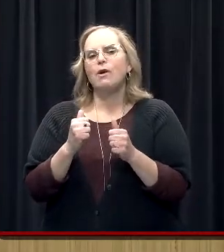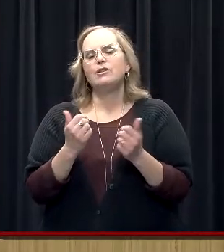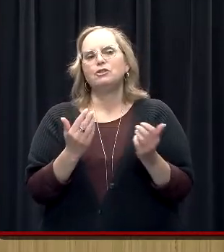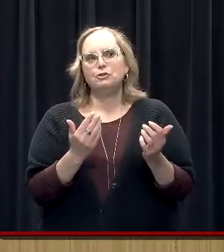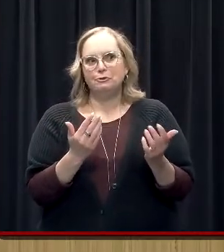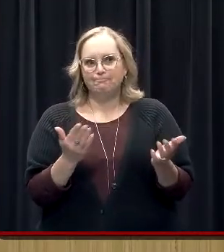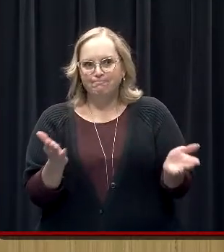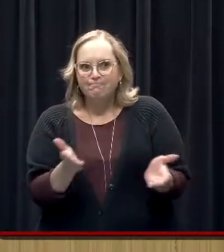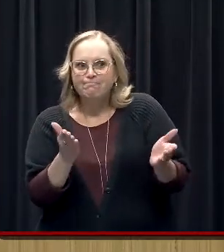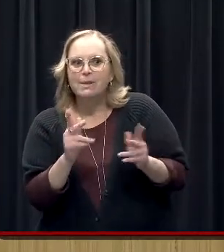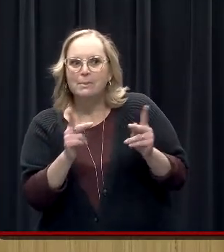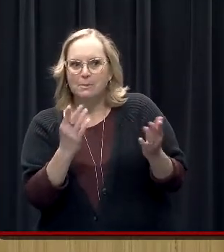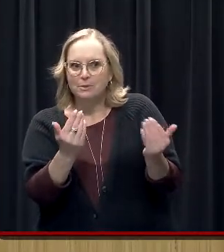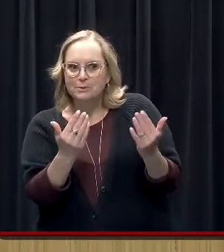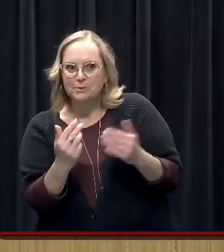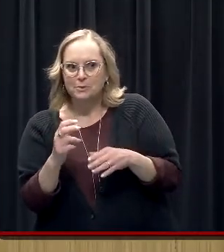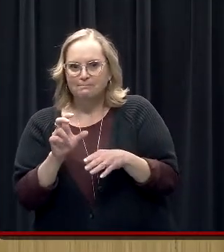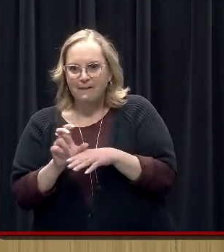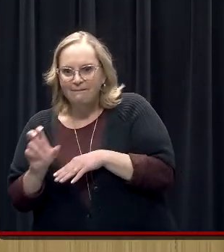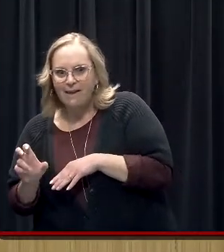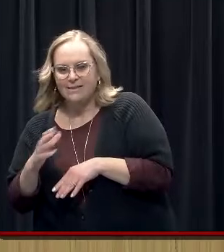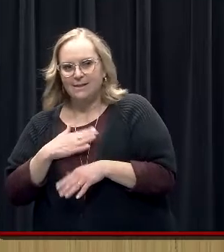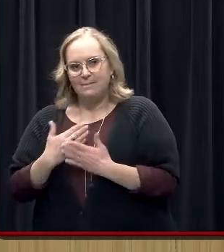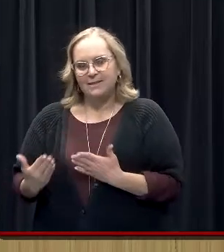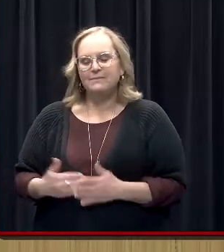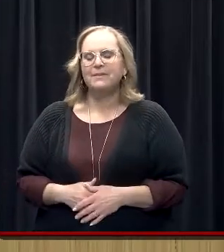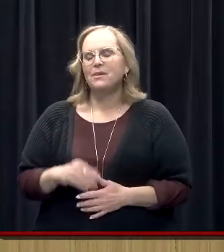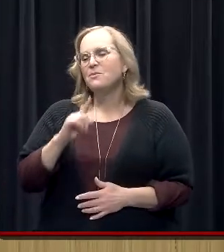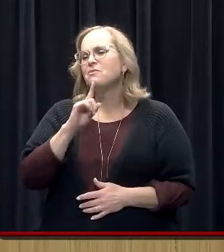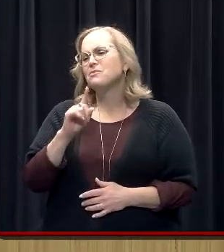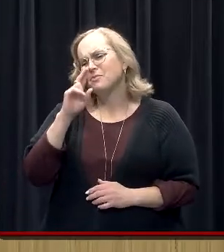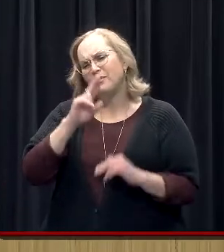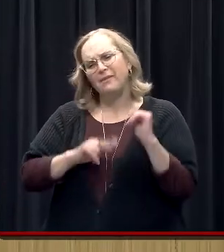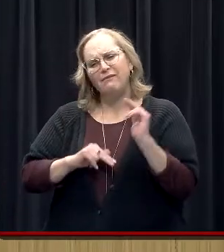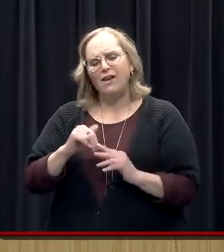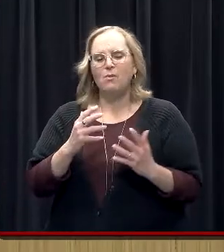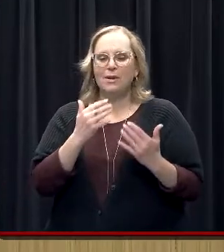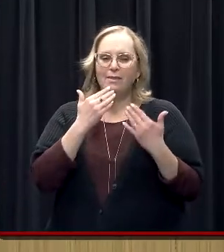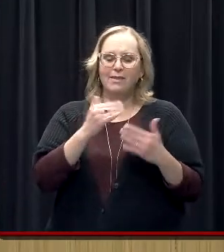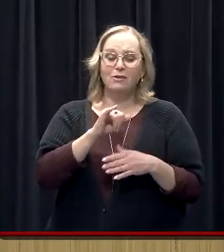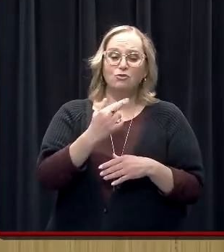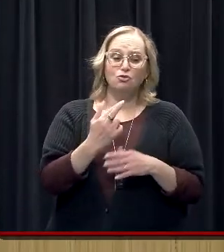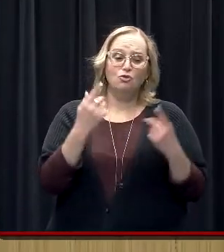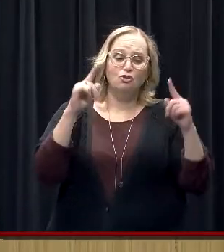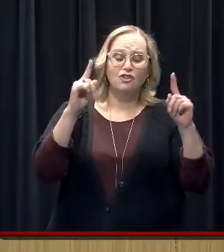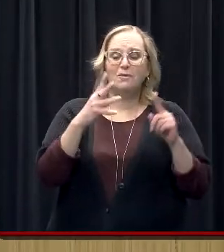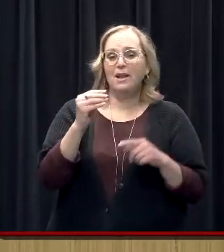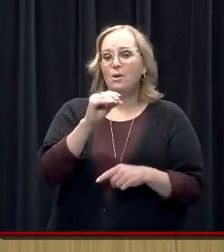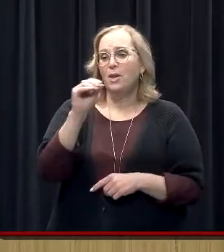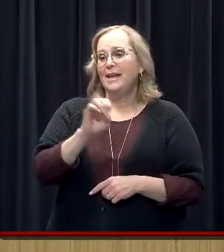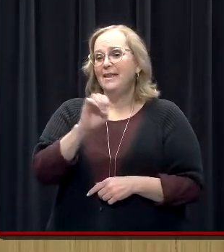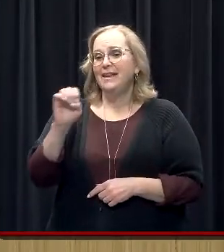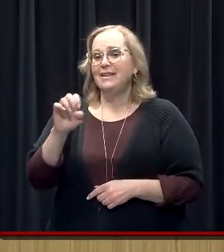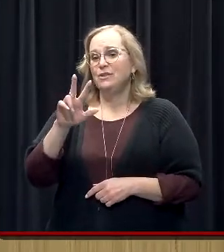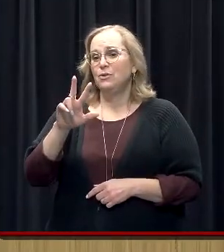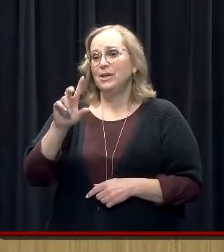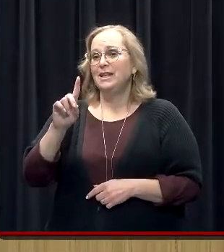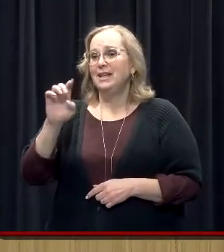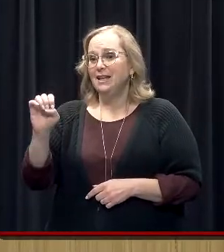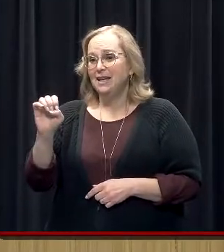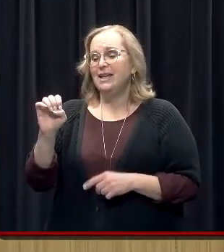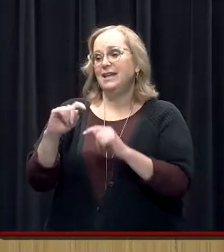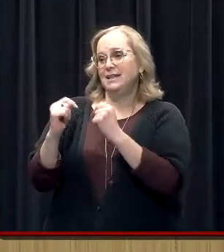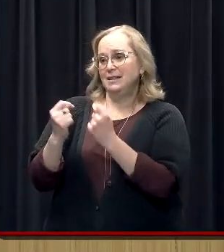was really fun, and I wanted to thank Junior Achievement and the Olathe East 3DE team for inviting me and letting us